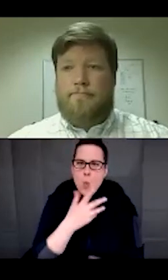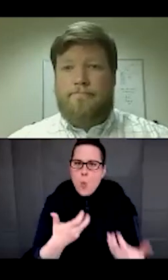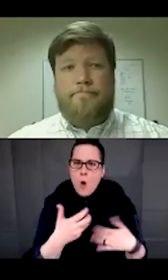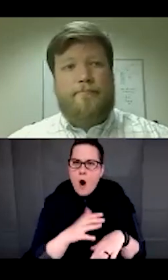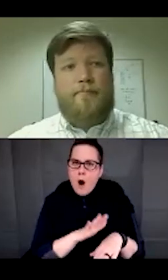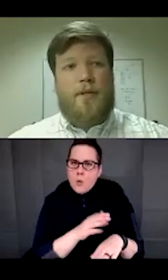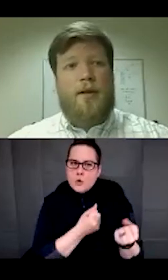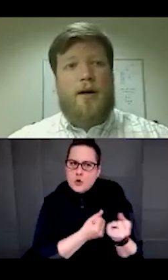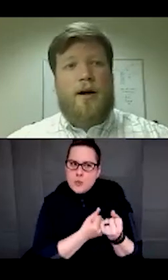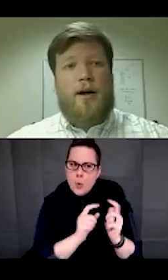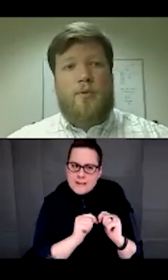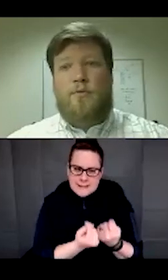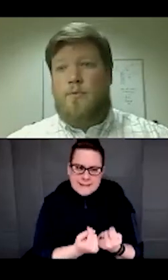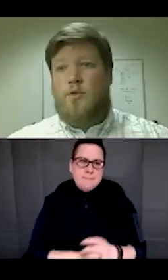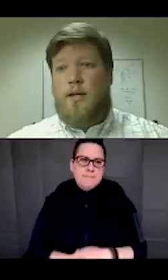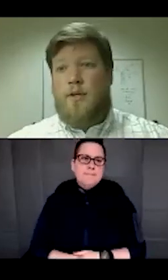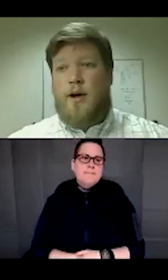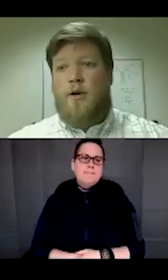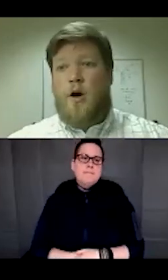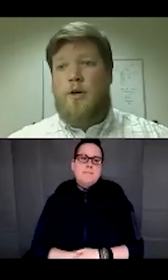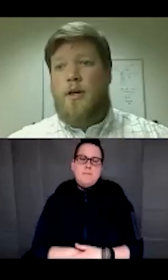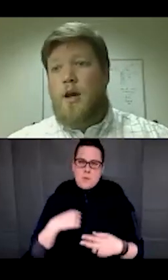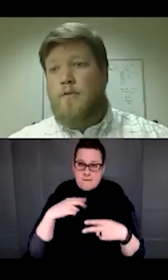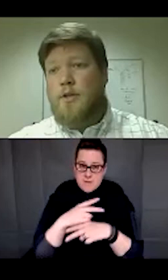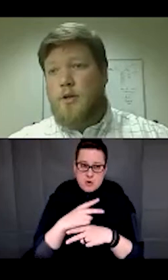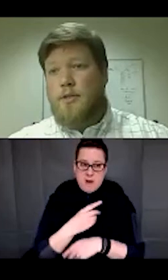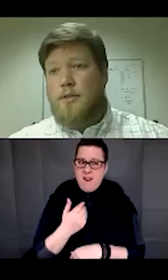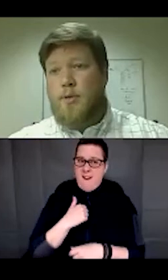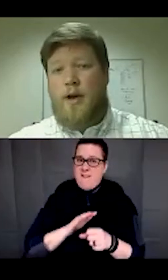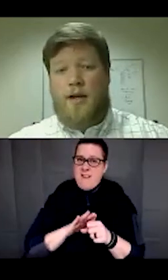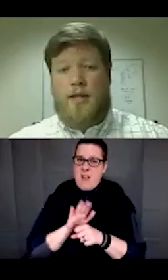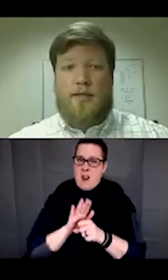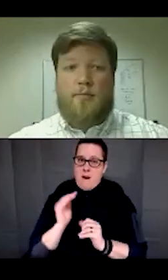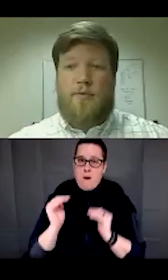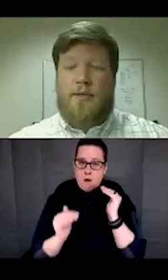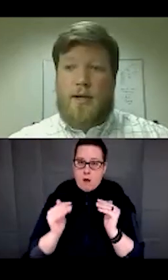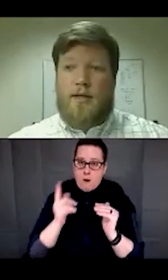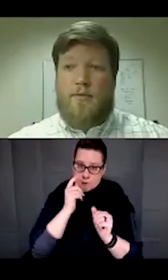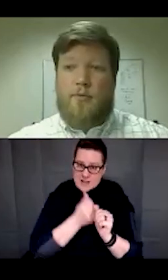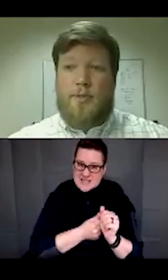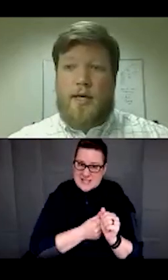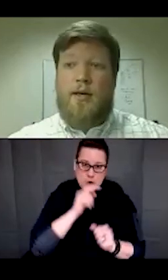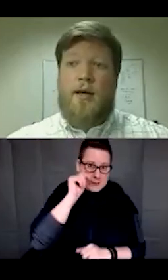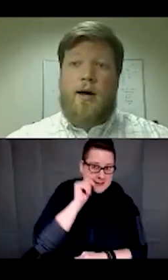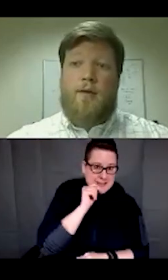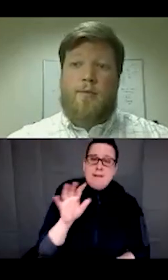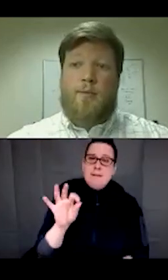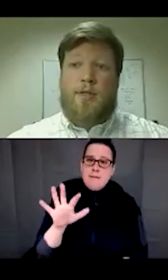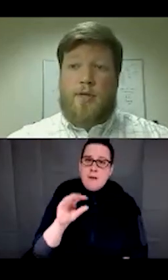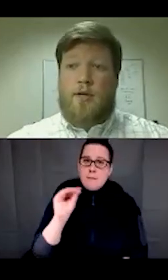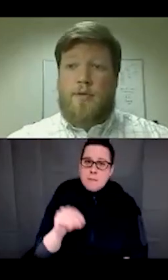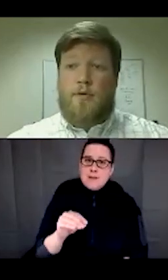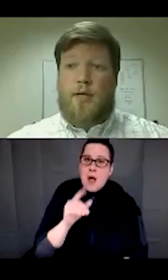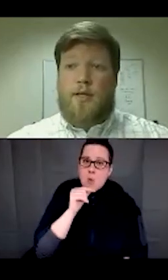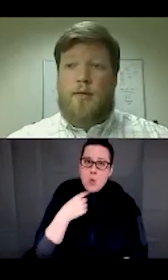team. We've tried to figure out, are there enough adults per adolescent? We found that 95% of the people